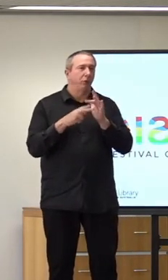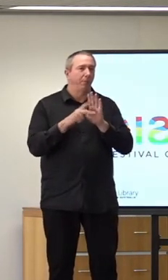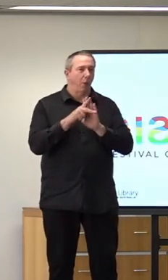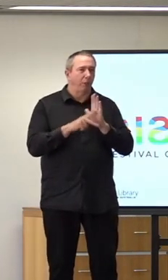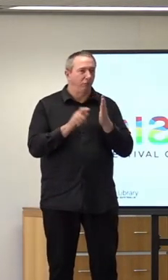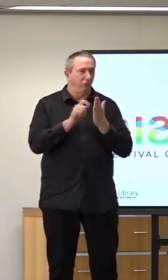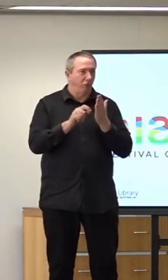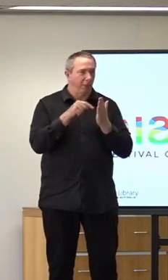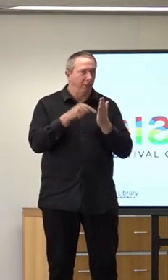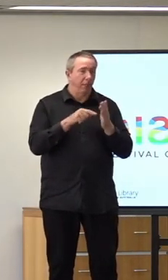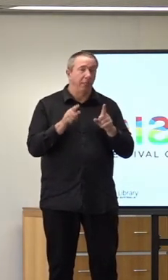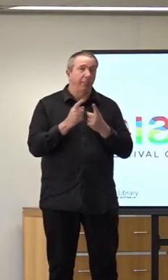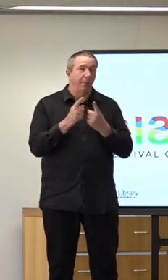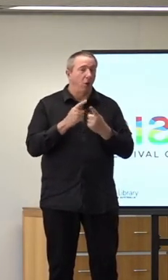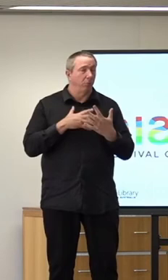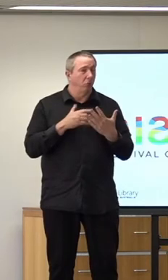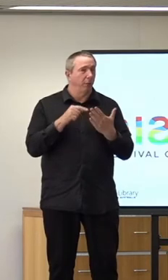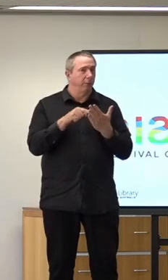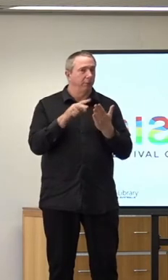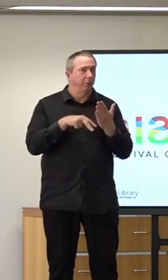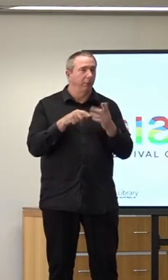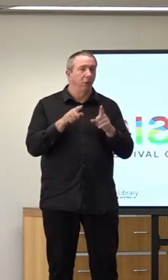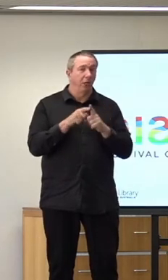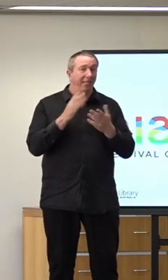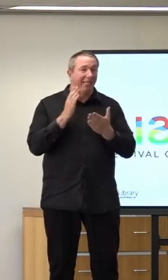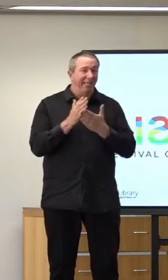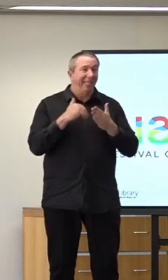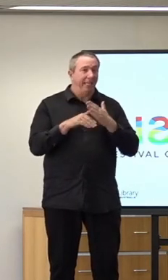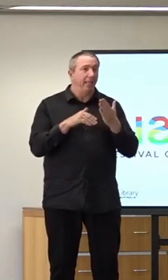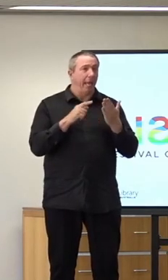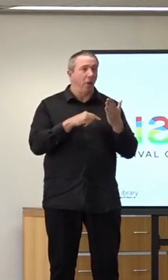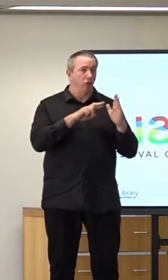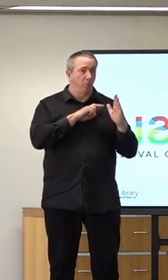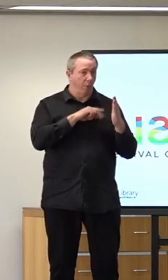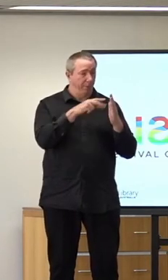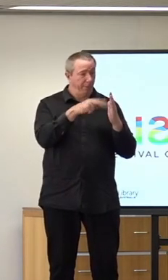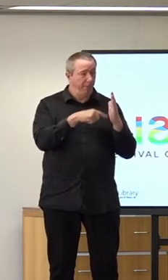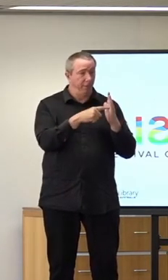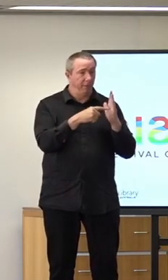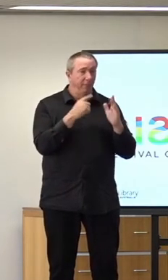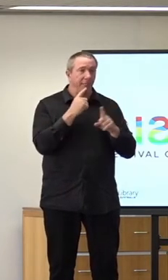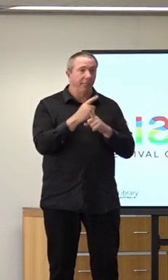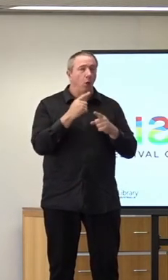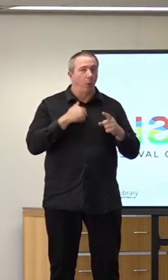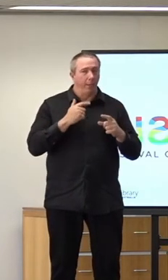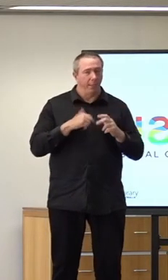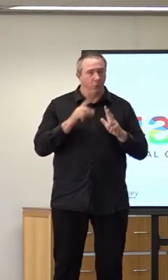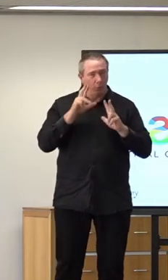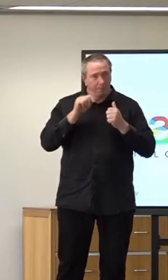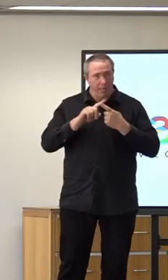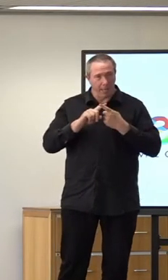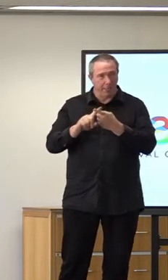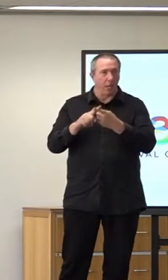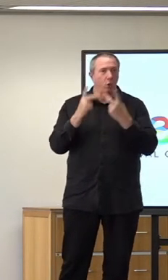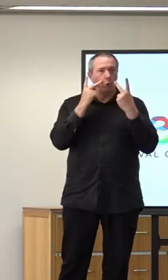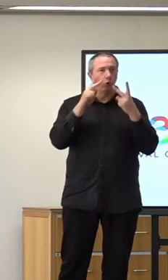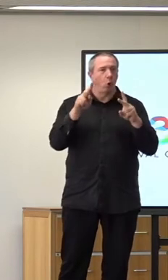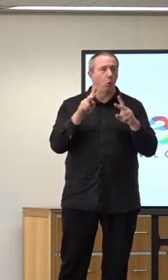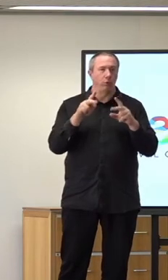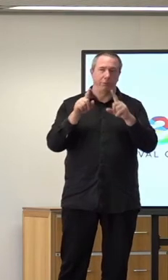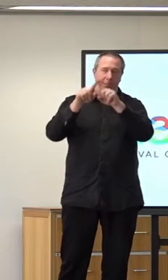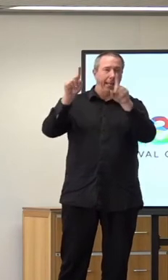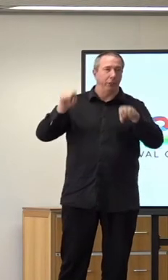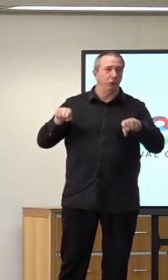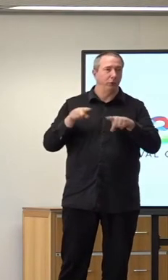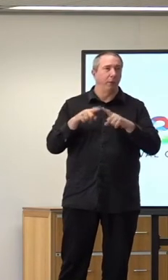found surprising coming in is literally within our mandate is to maintain and show the collection and